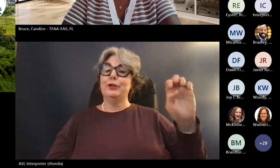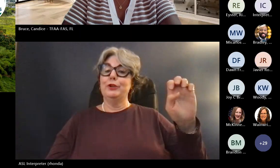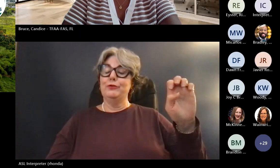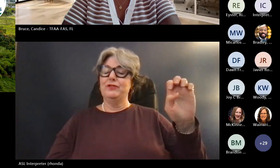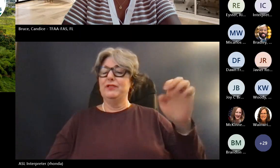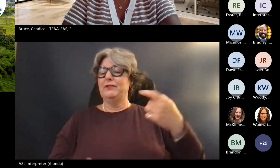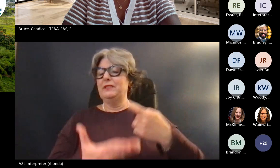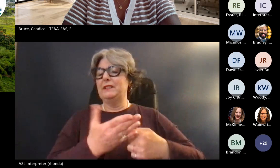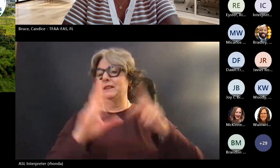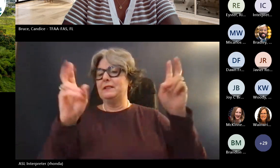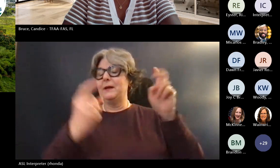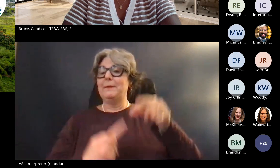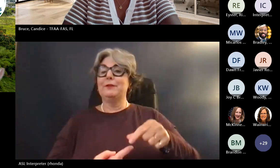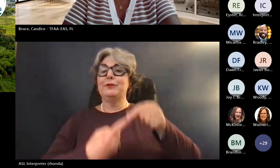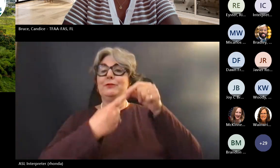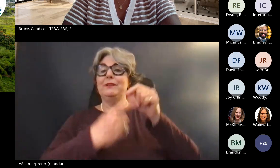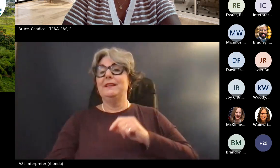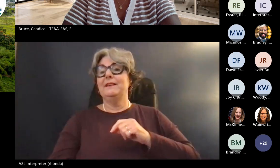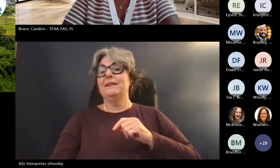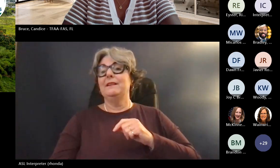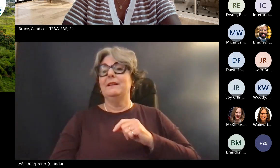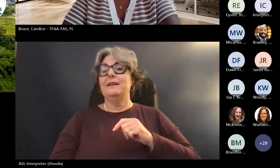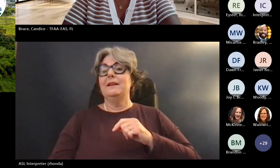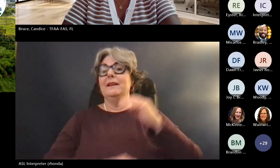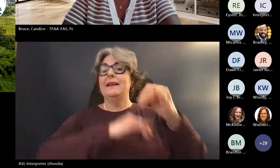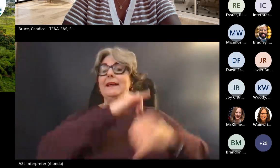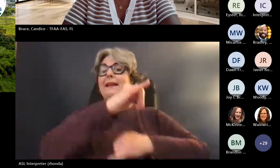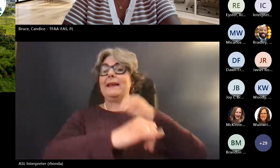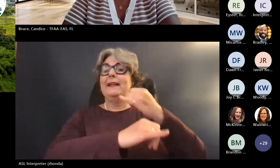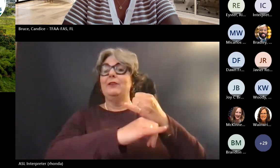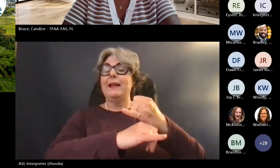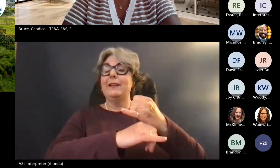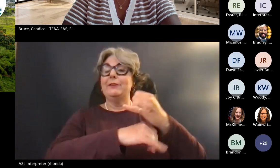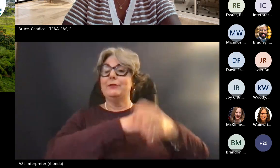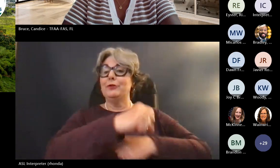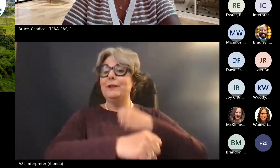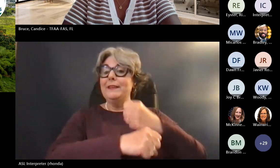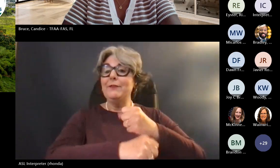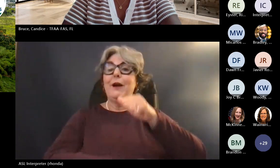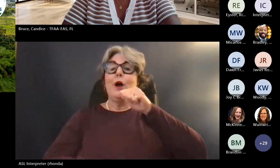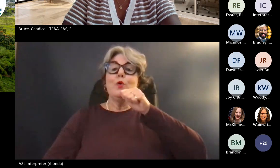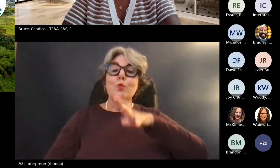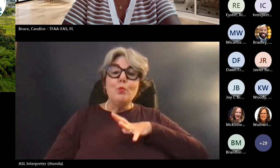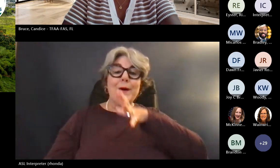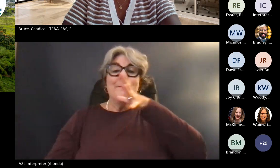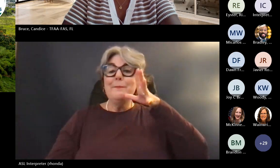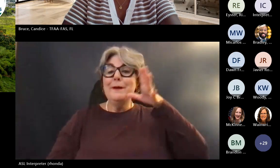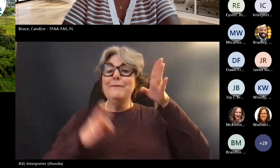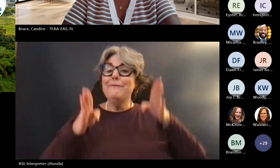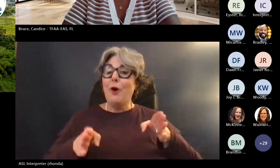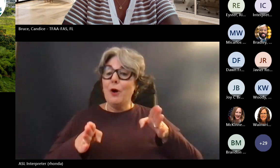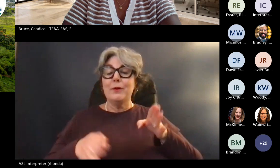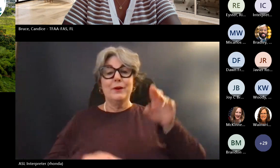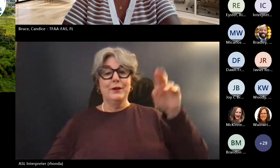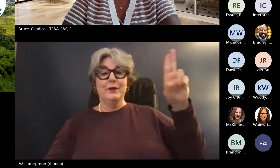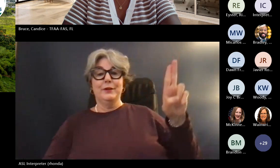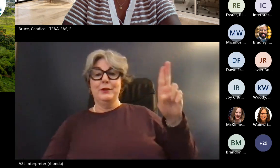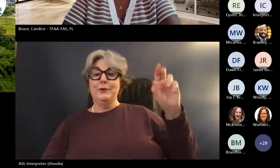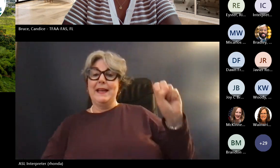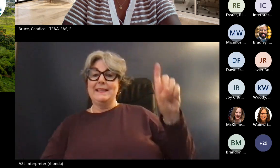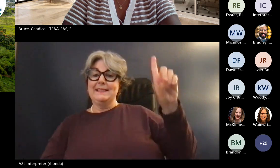is an International Year of the Woman Farmer, which is something that USDA actually